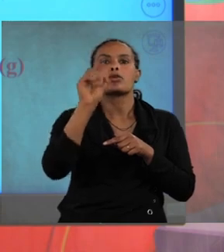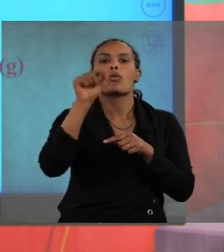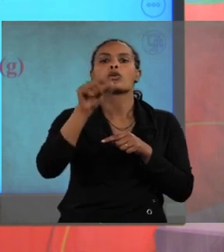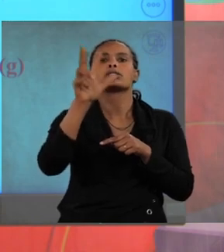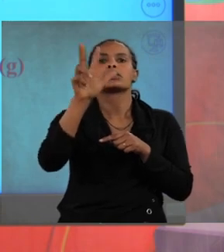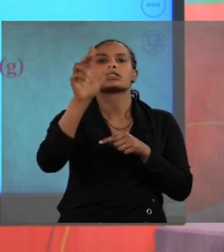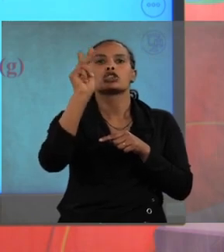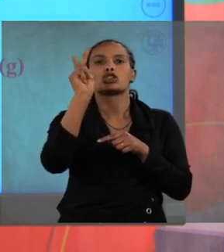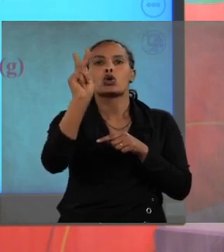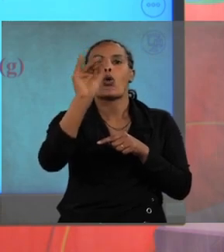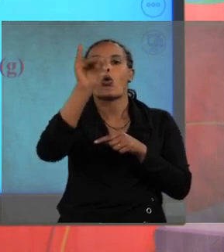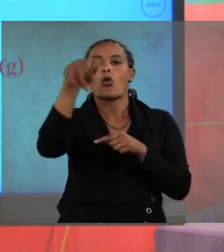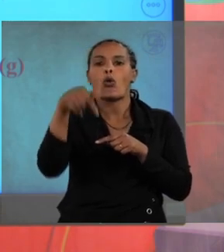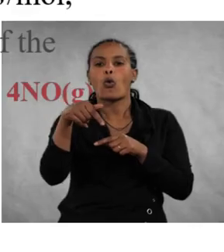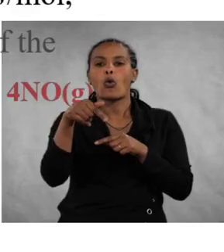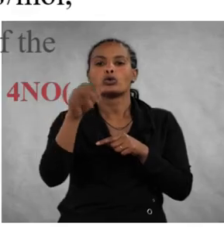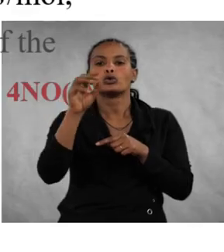kilojoule,